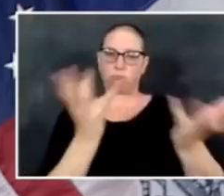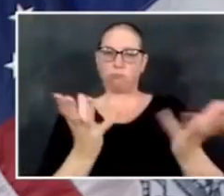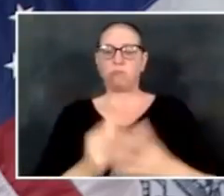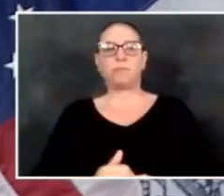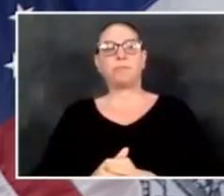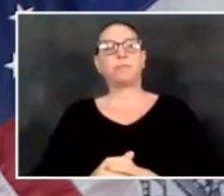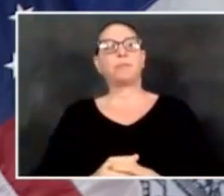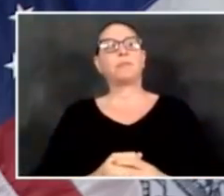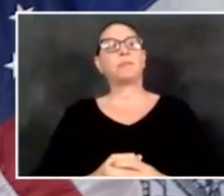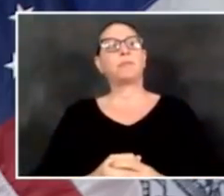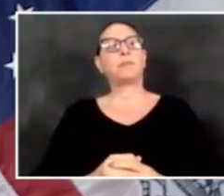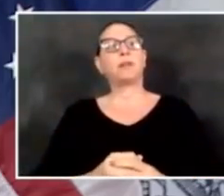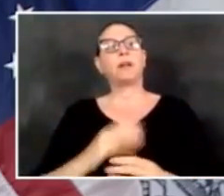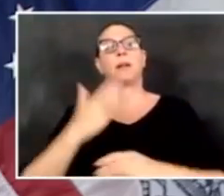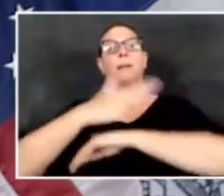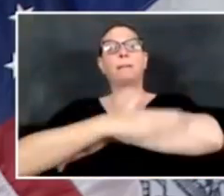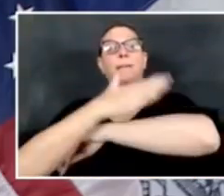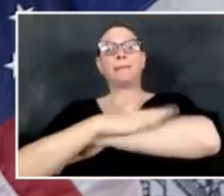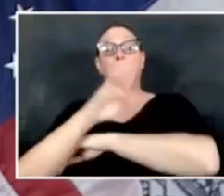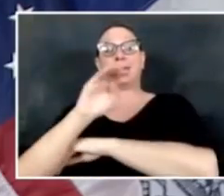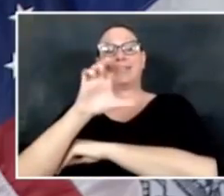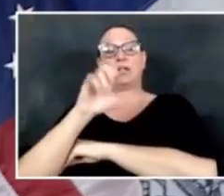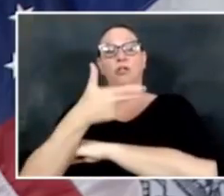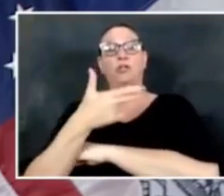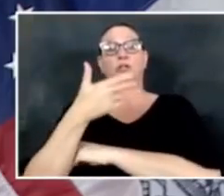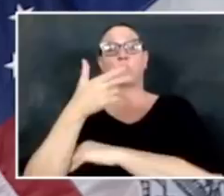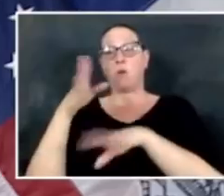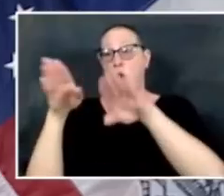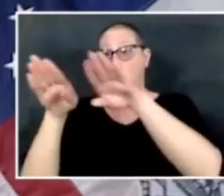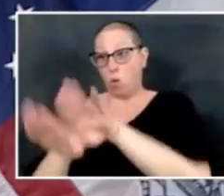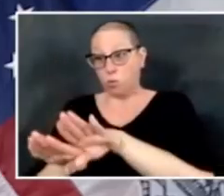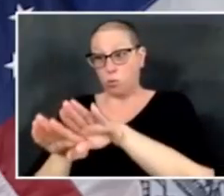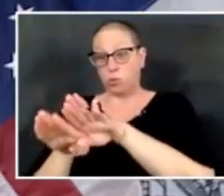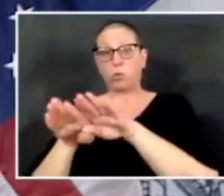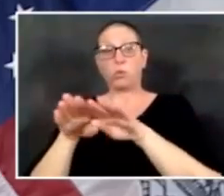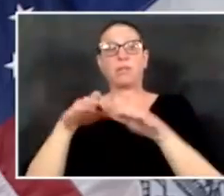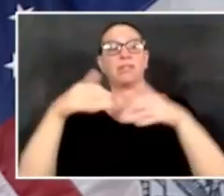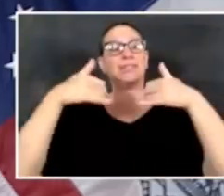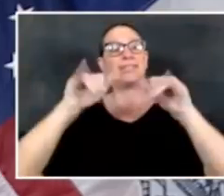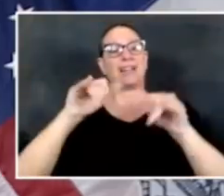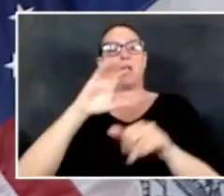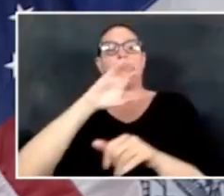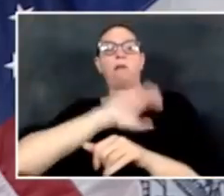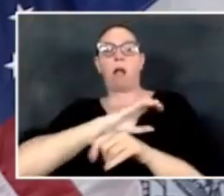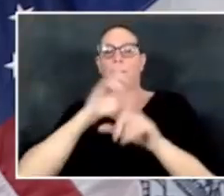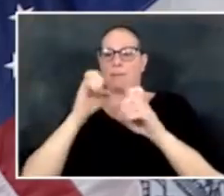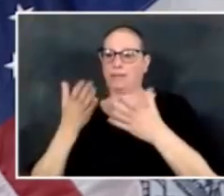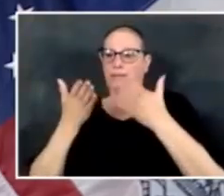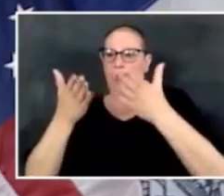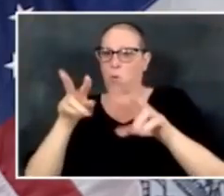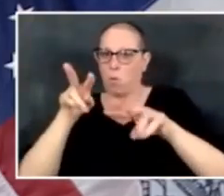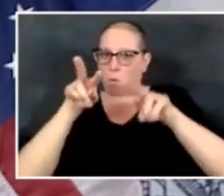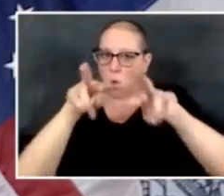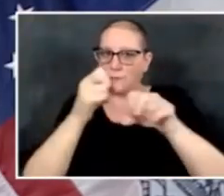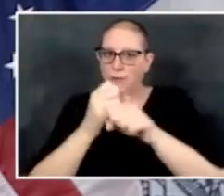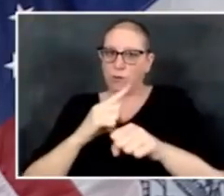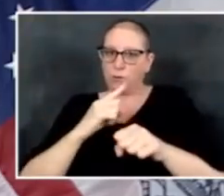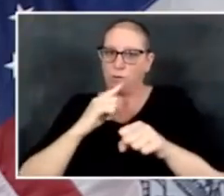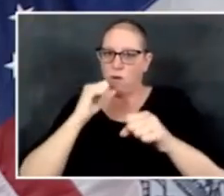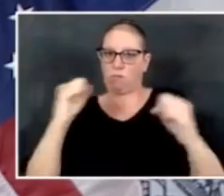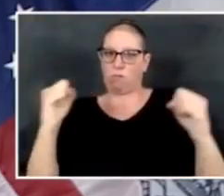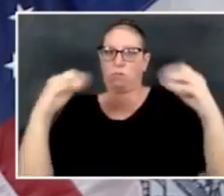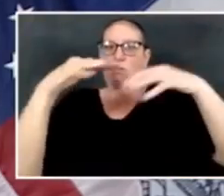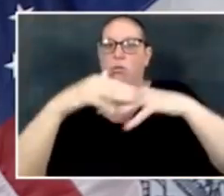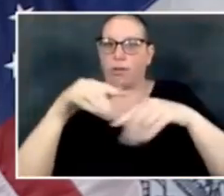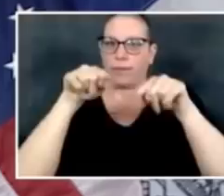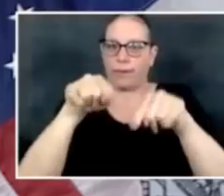still require enforcement, clearly. So those parameters will be put out, and then we'll watch to see how things evolve, to see if we can do